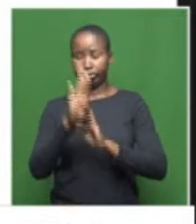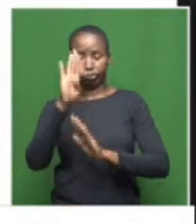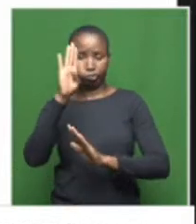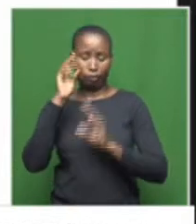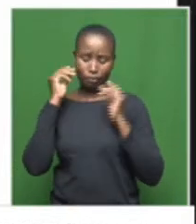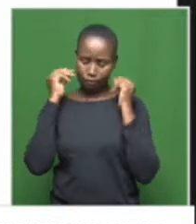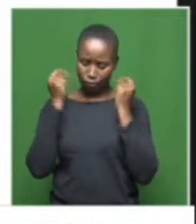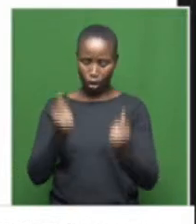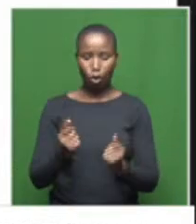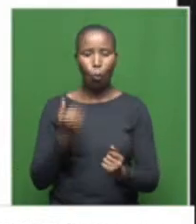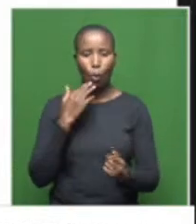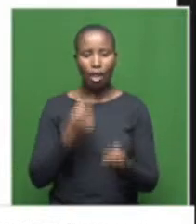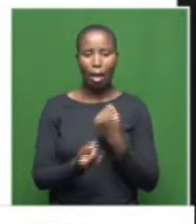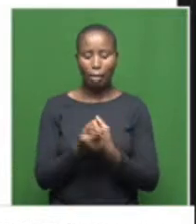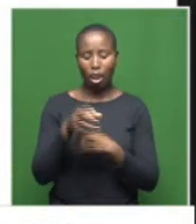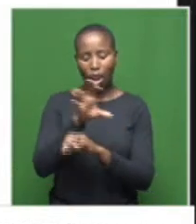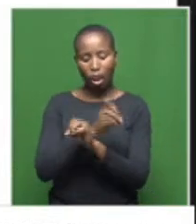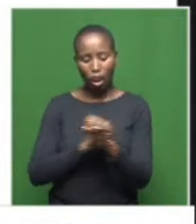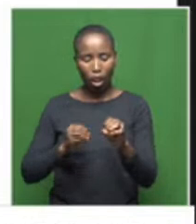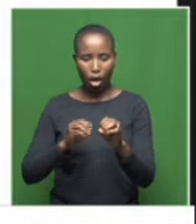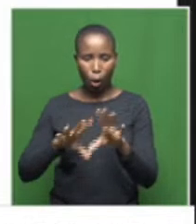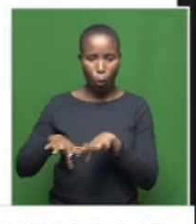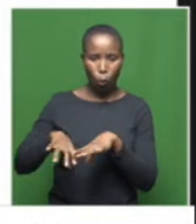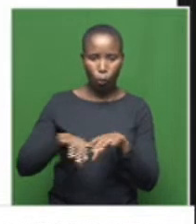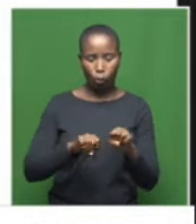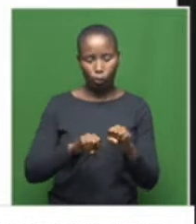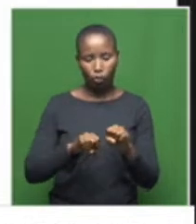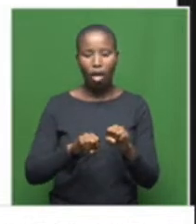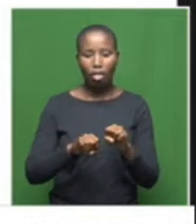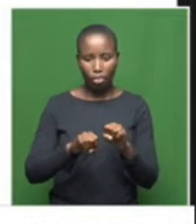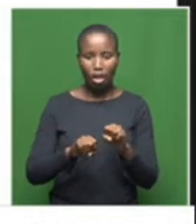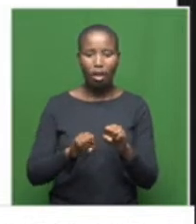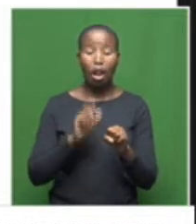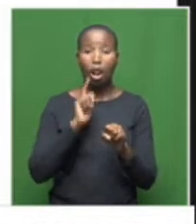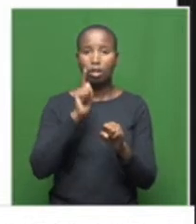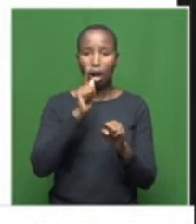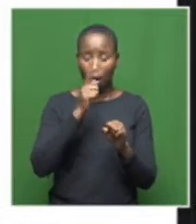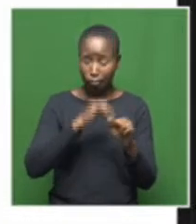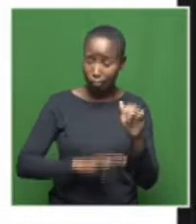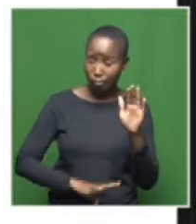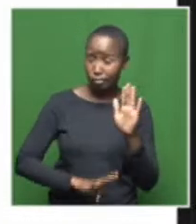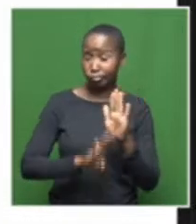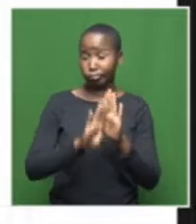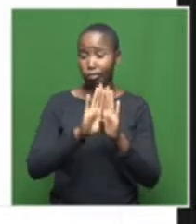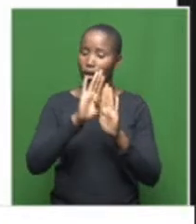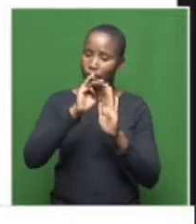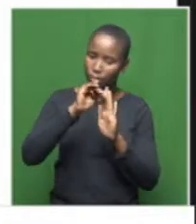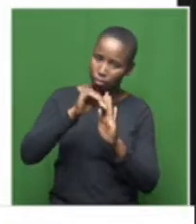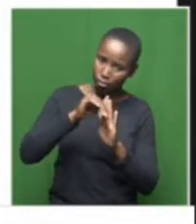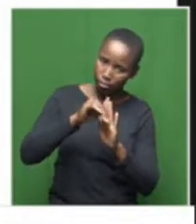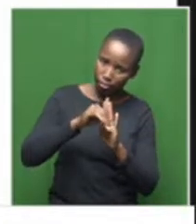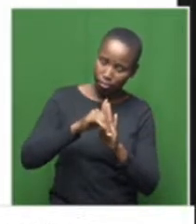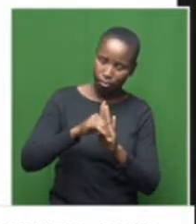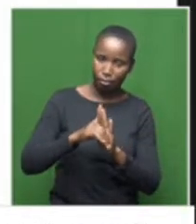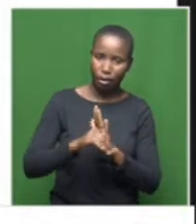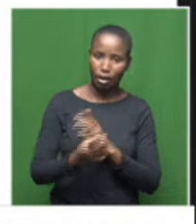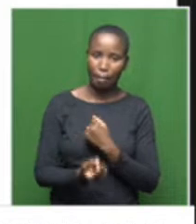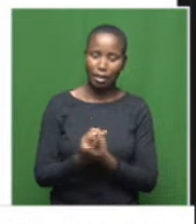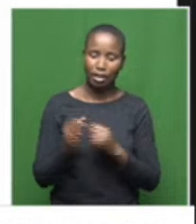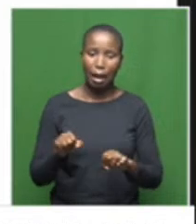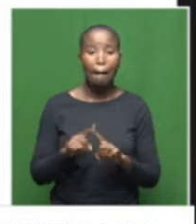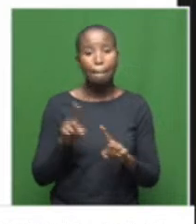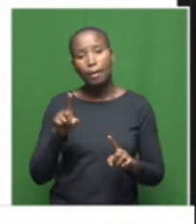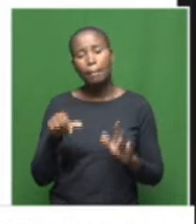the Omicron variant took hold, a decrease, and we have had this lingering tail of infections. And I think just important